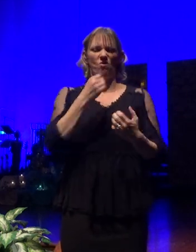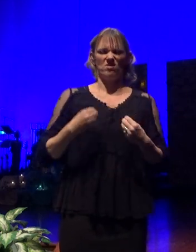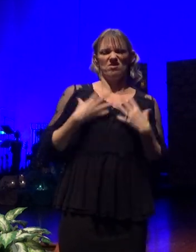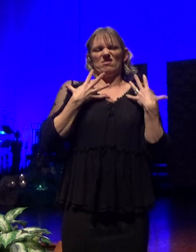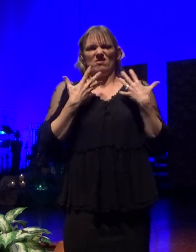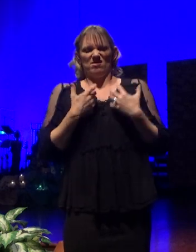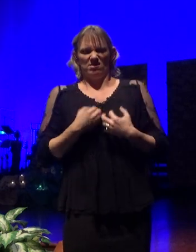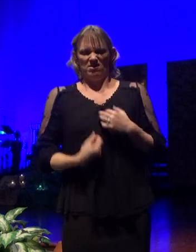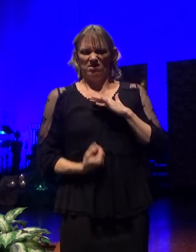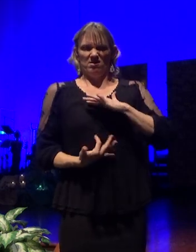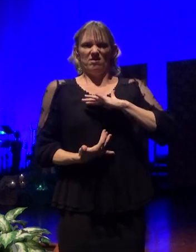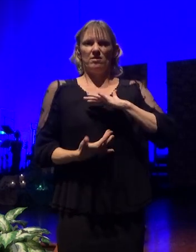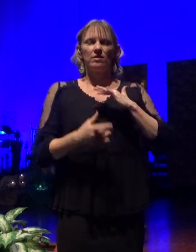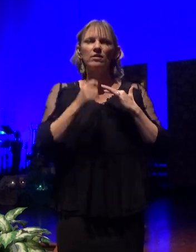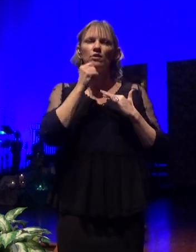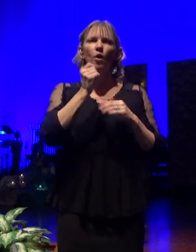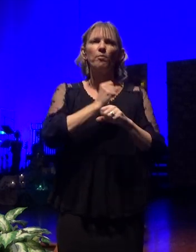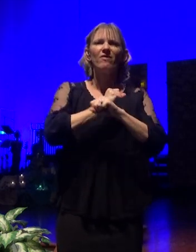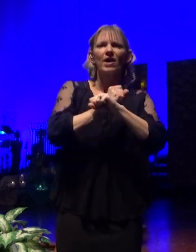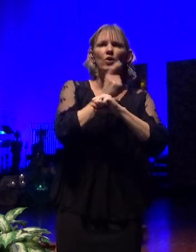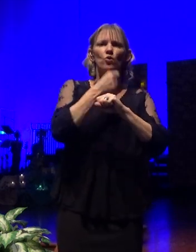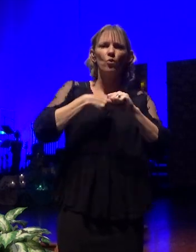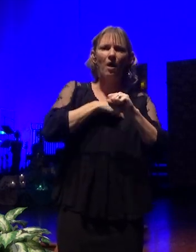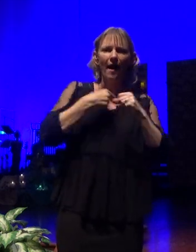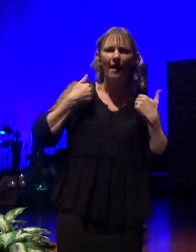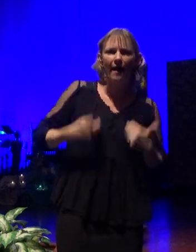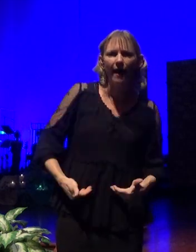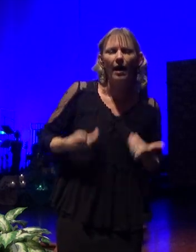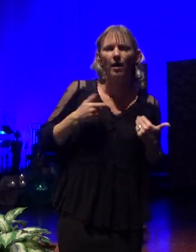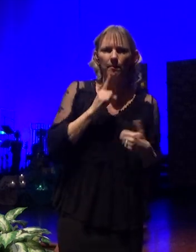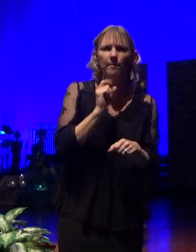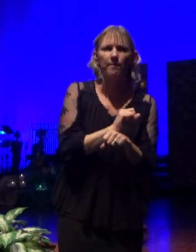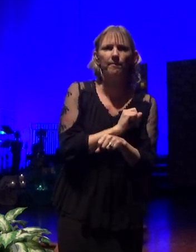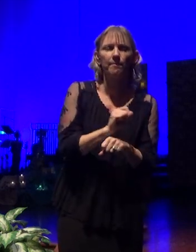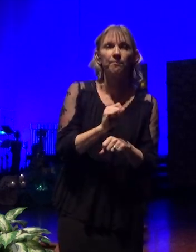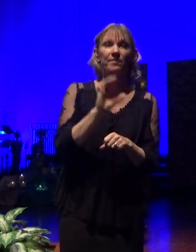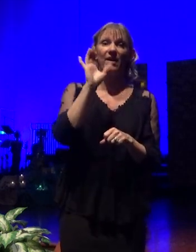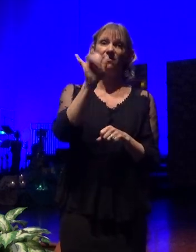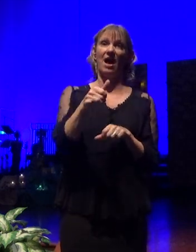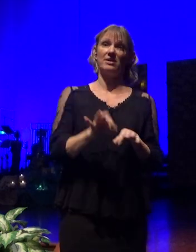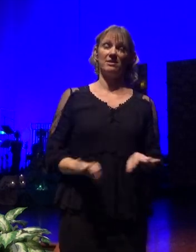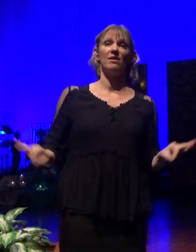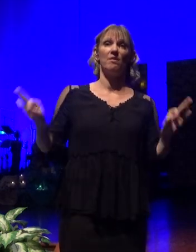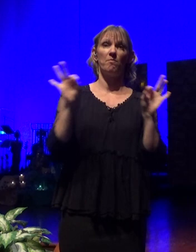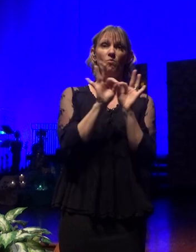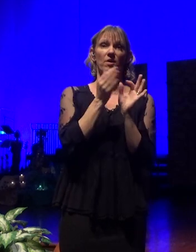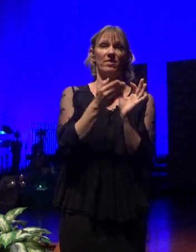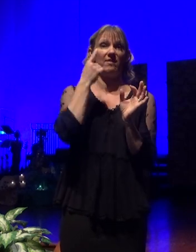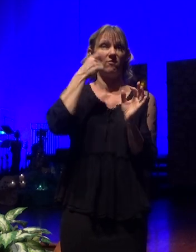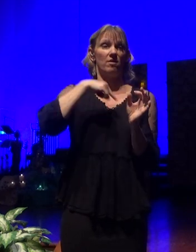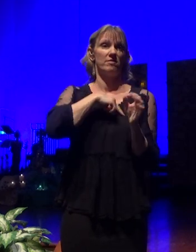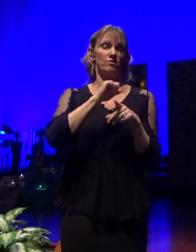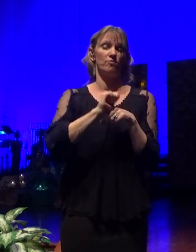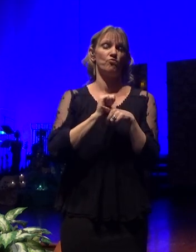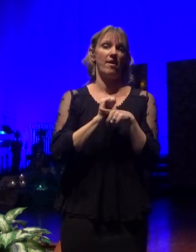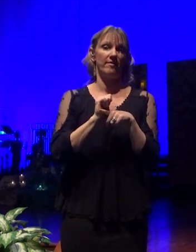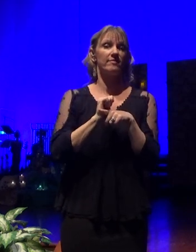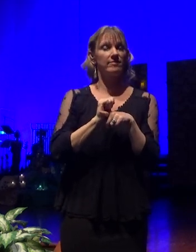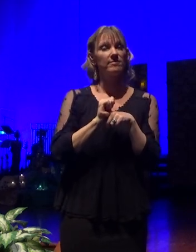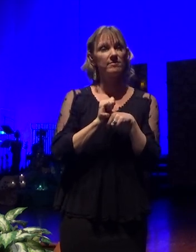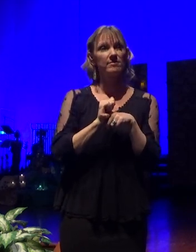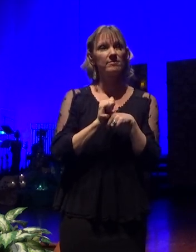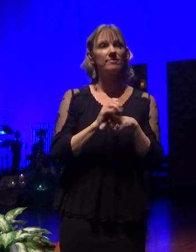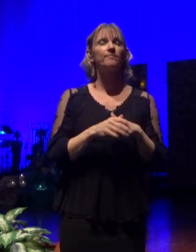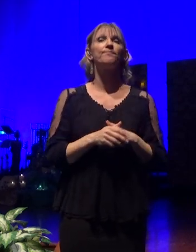don't keep me from who I really am. That's an important thing for us to practice.